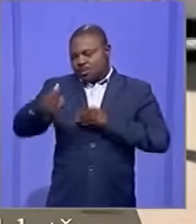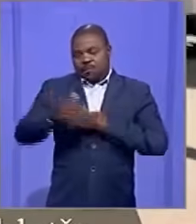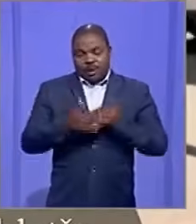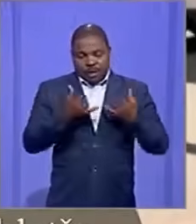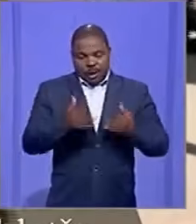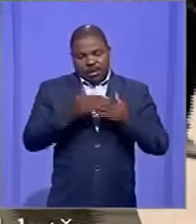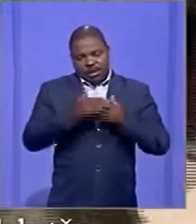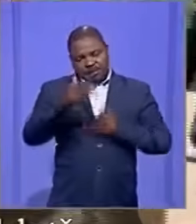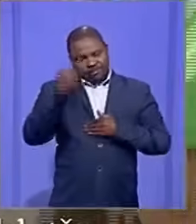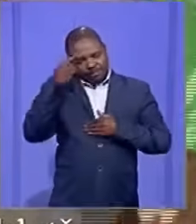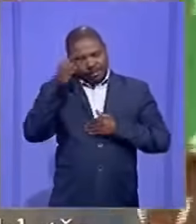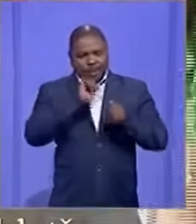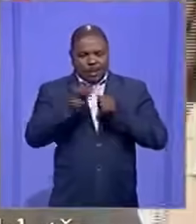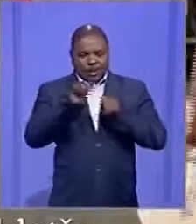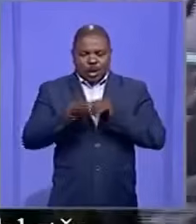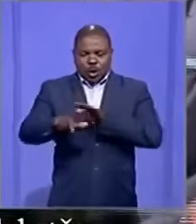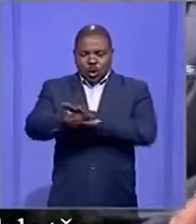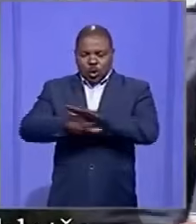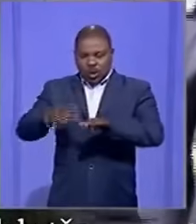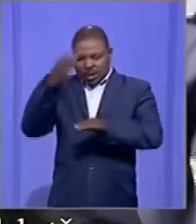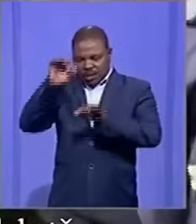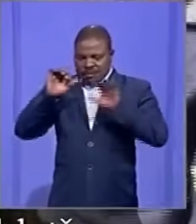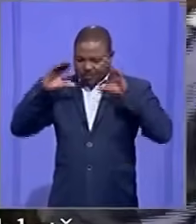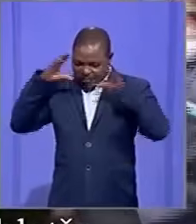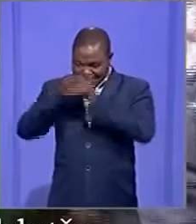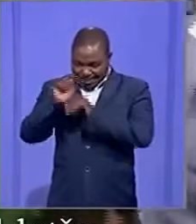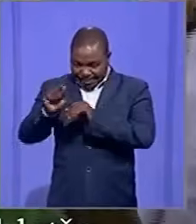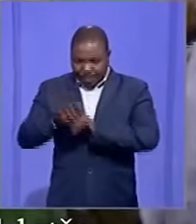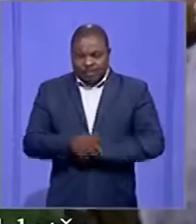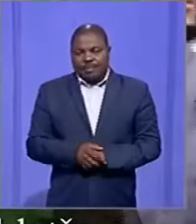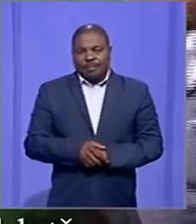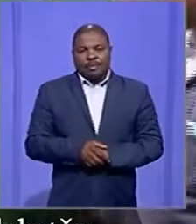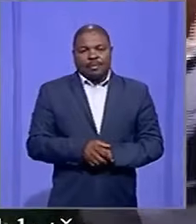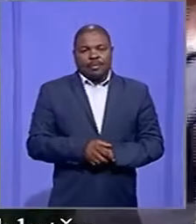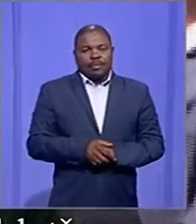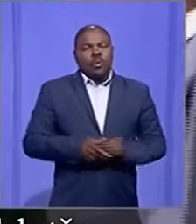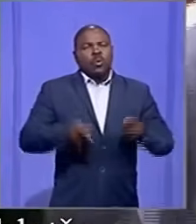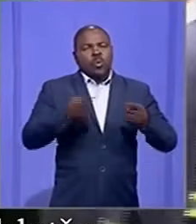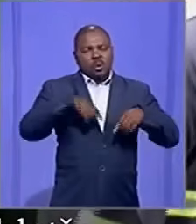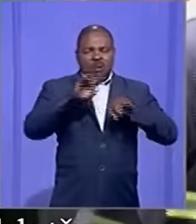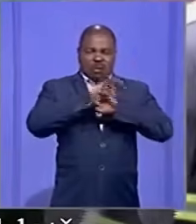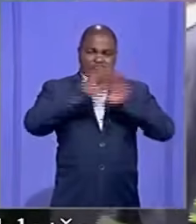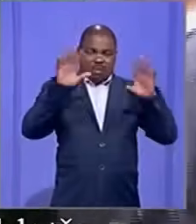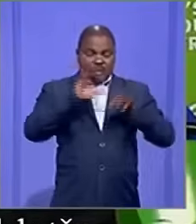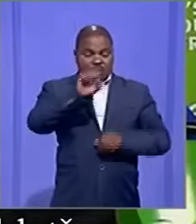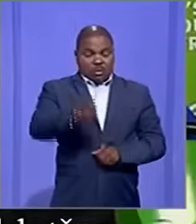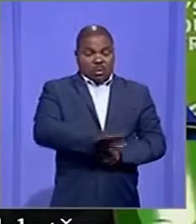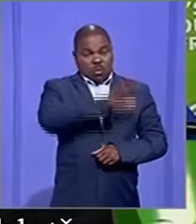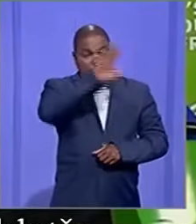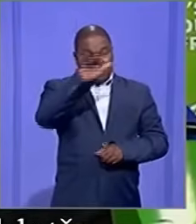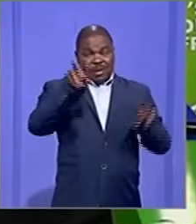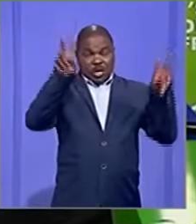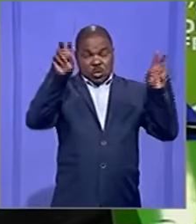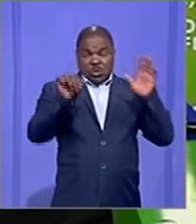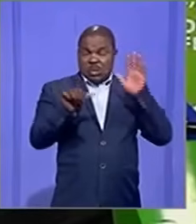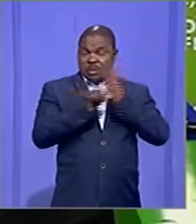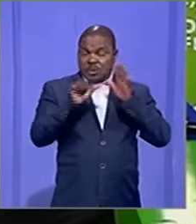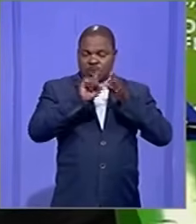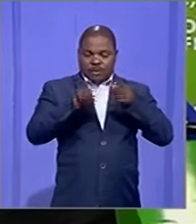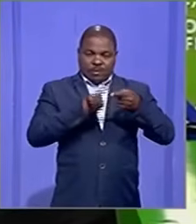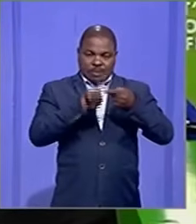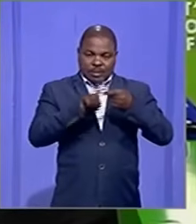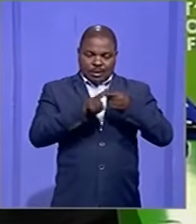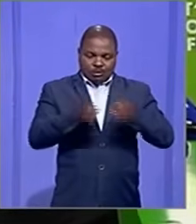šedi e kgolwane go mmušo wa selegae. We are very clear about the fact that the greatest issues affecting South Africans right now are their